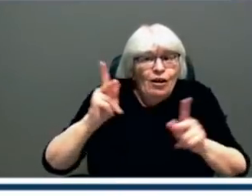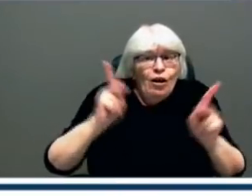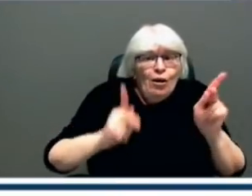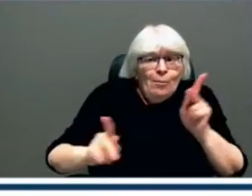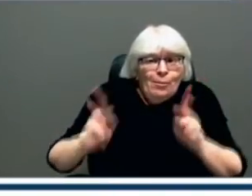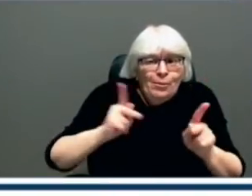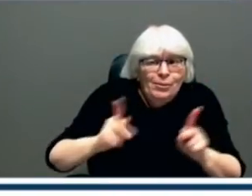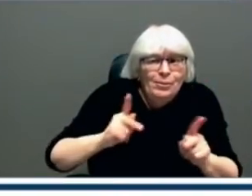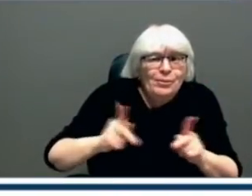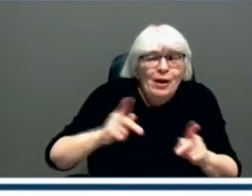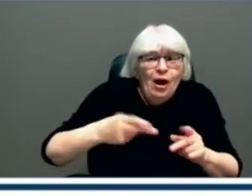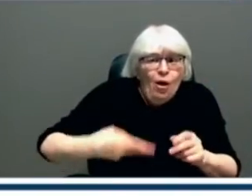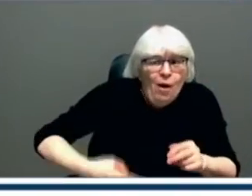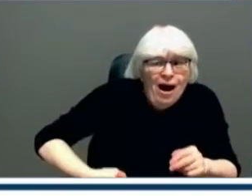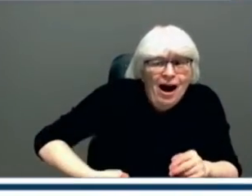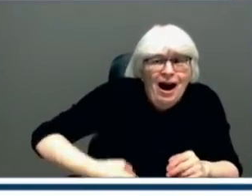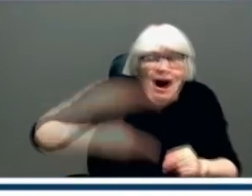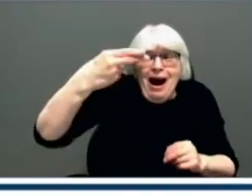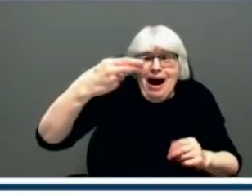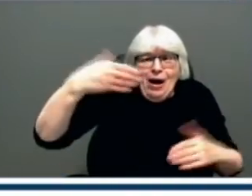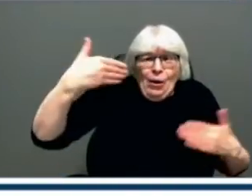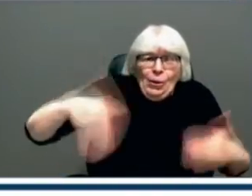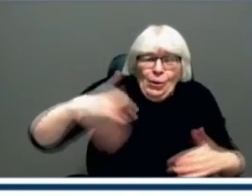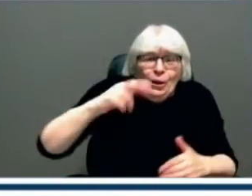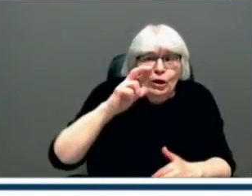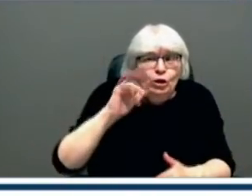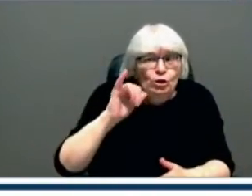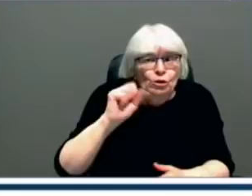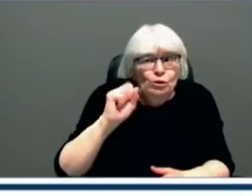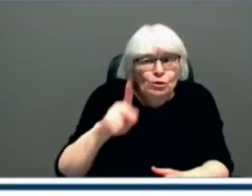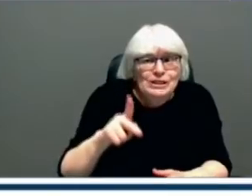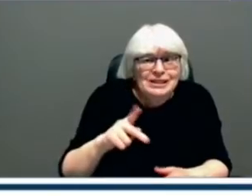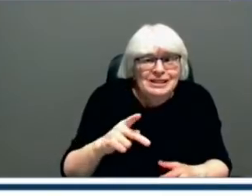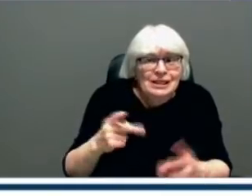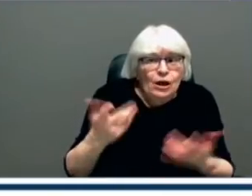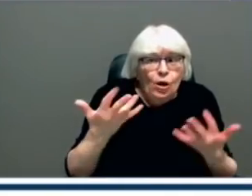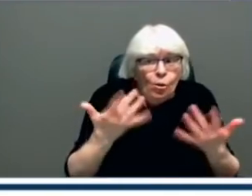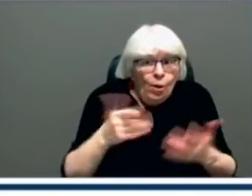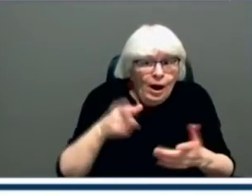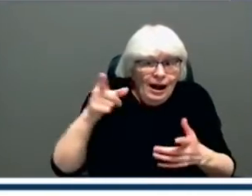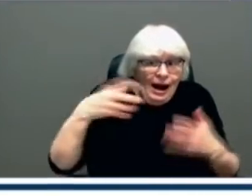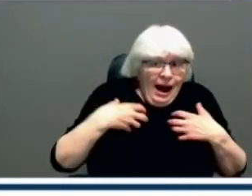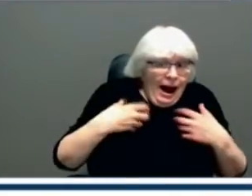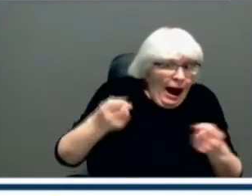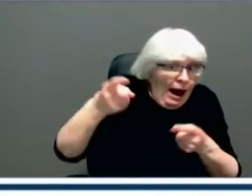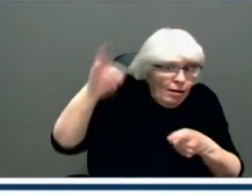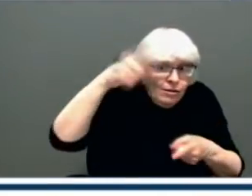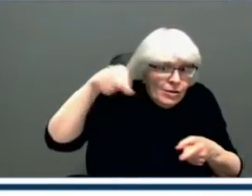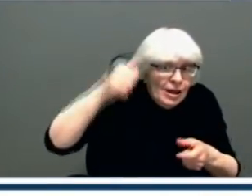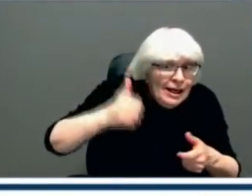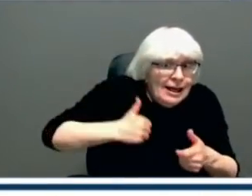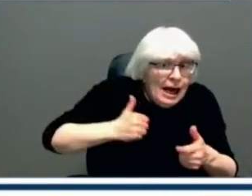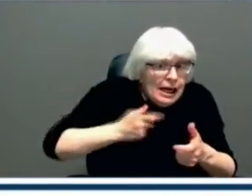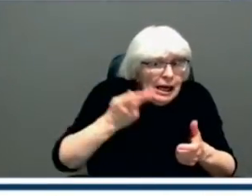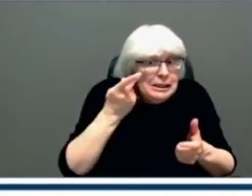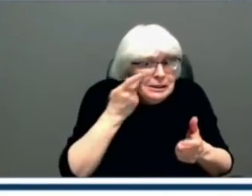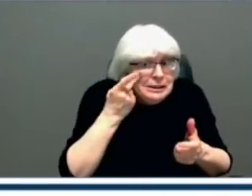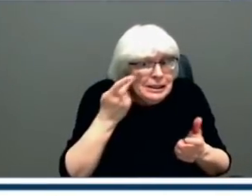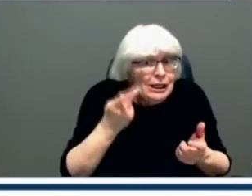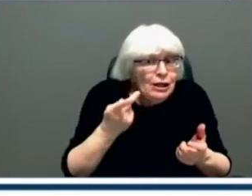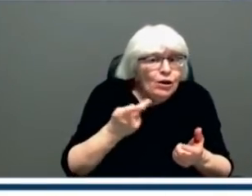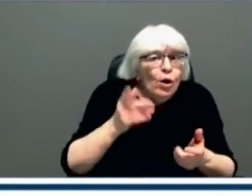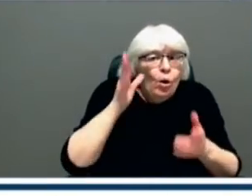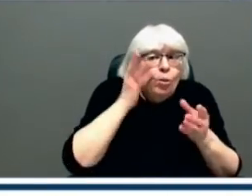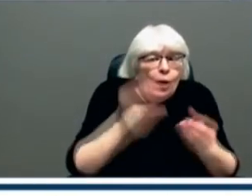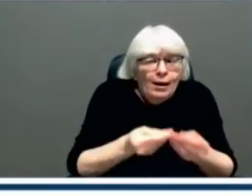such as immune suppressed. So we are waiting for Health Canada's assessment of those, and then we'll roll those out in between